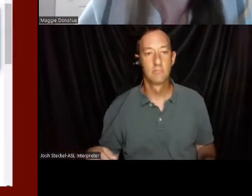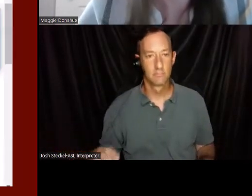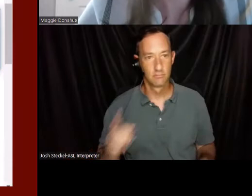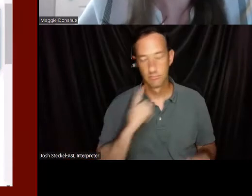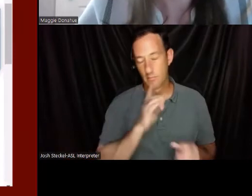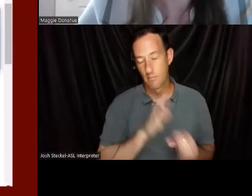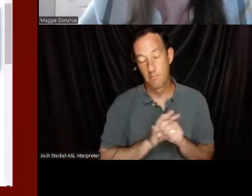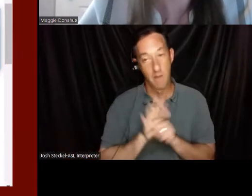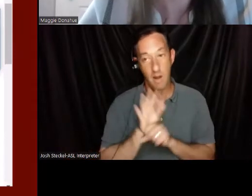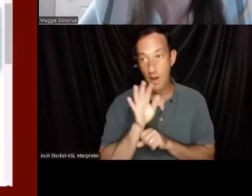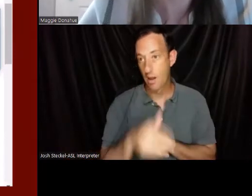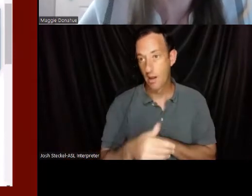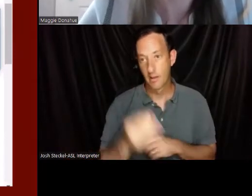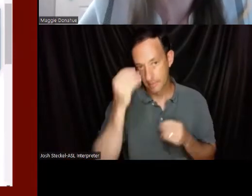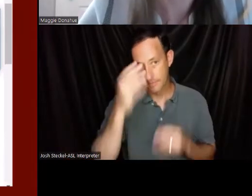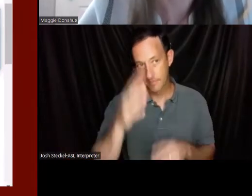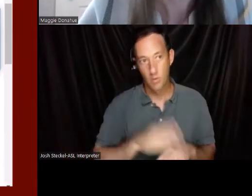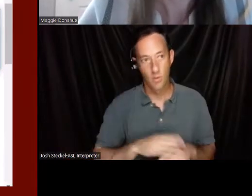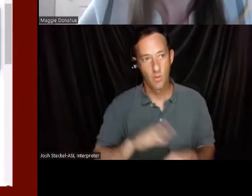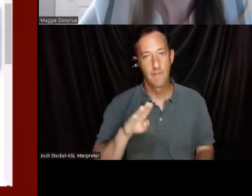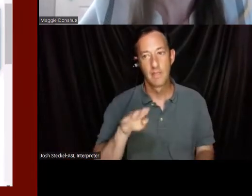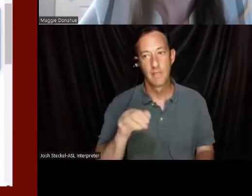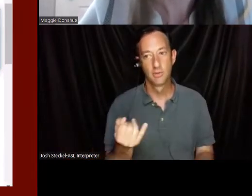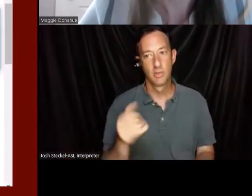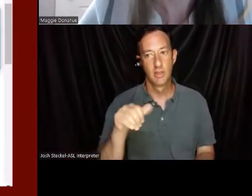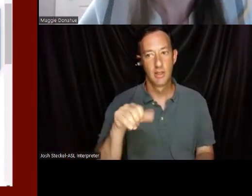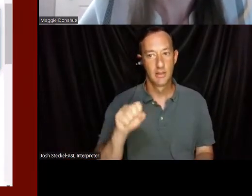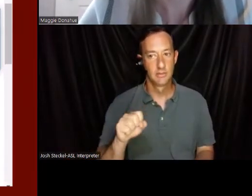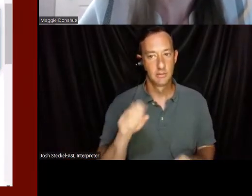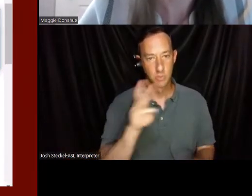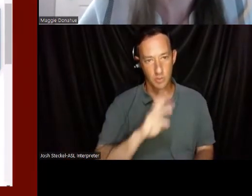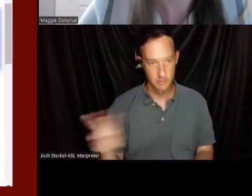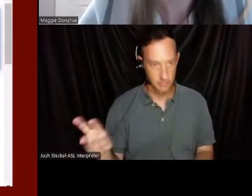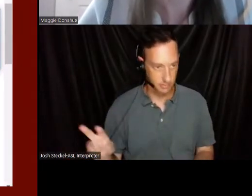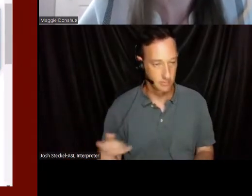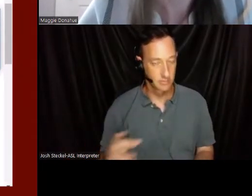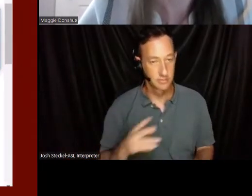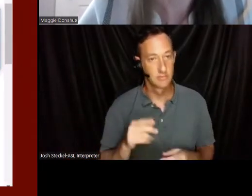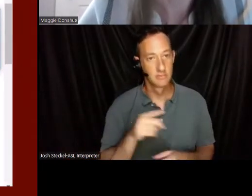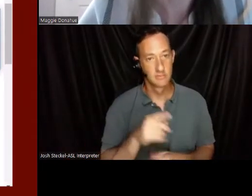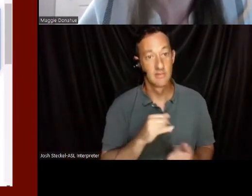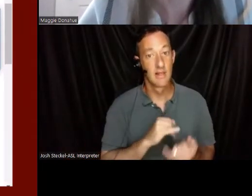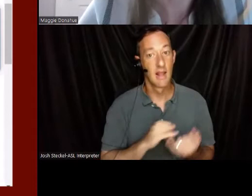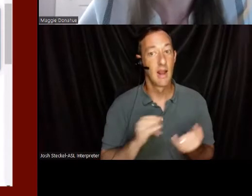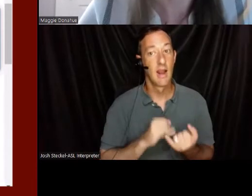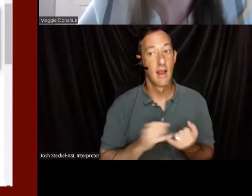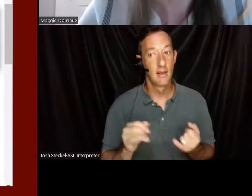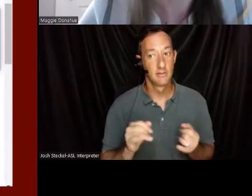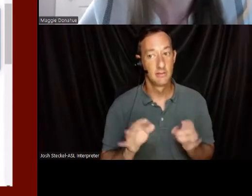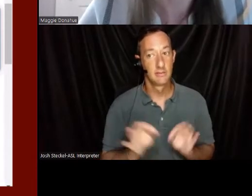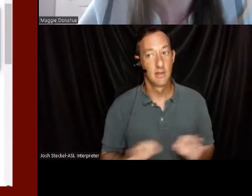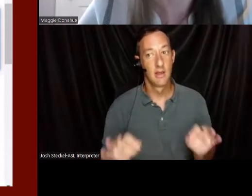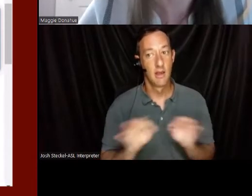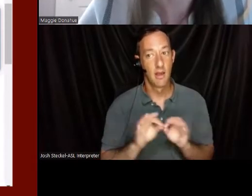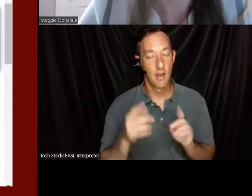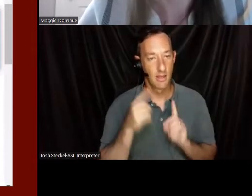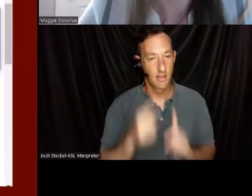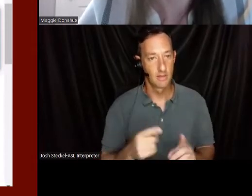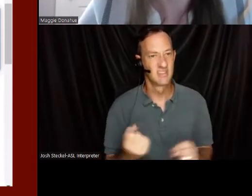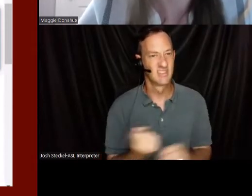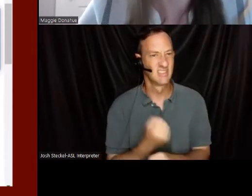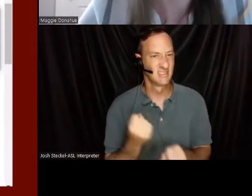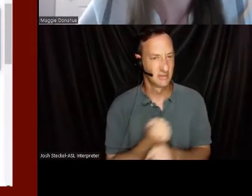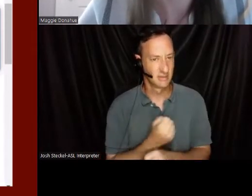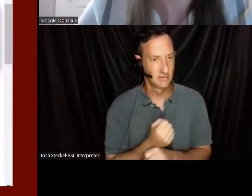of information on the BJS website. And here the last highlight here is the statistic that I think that